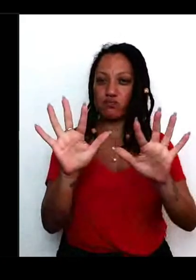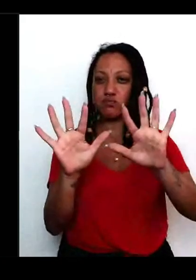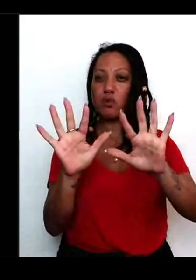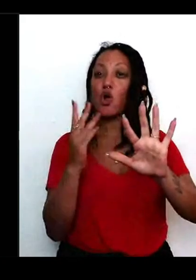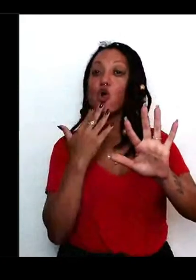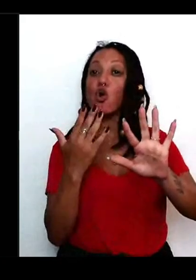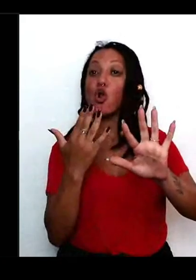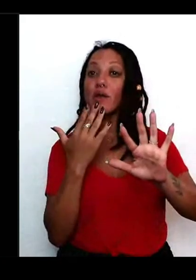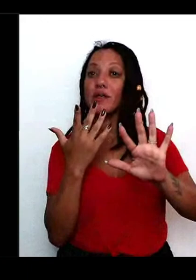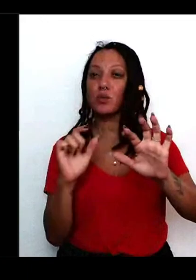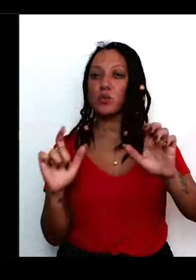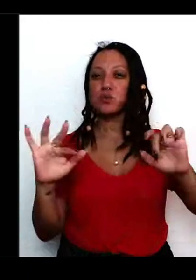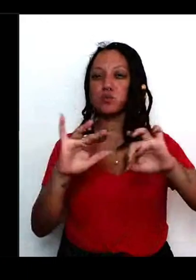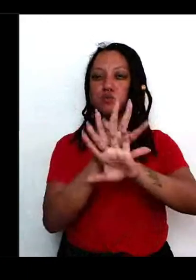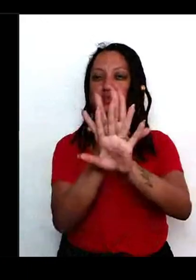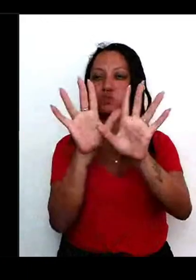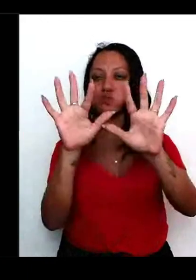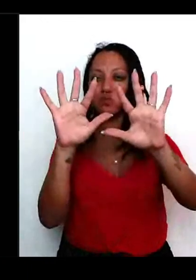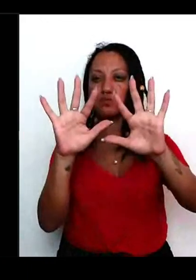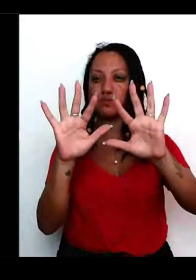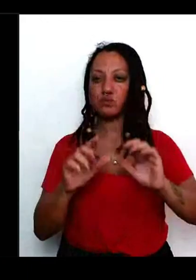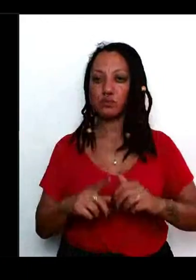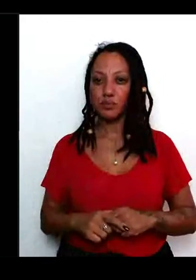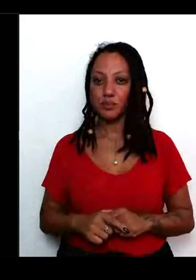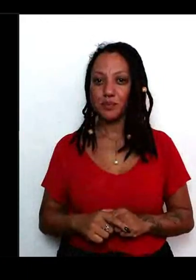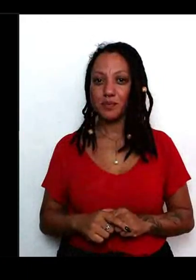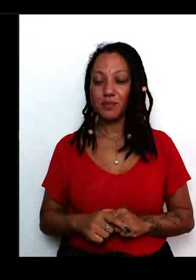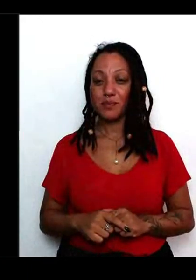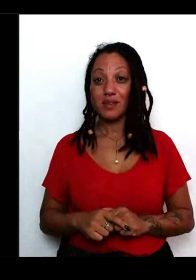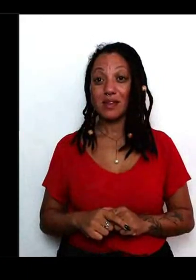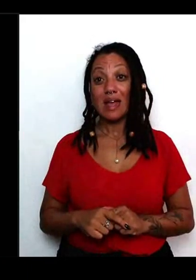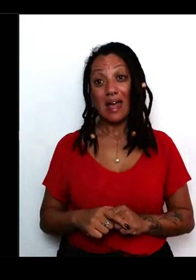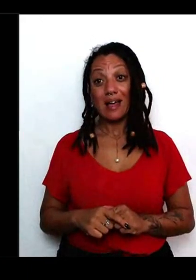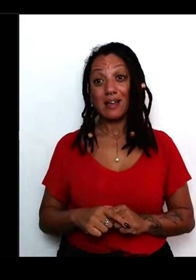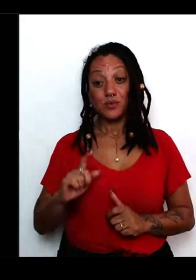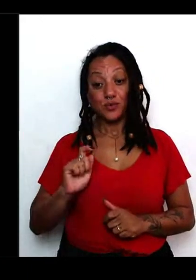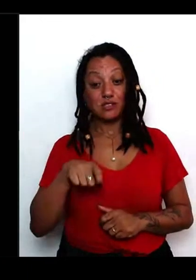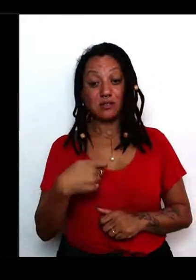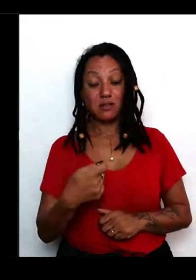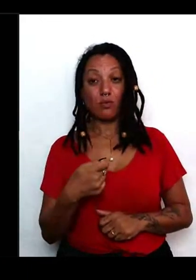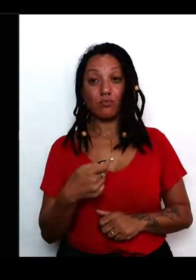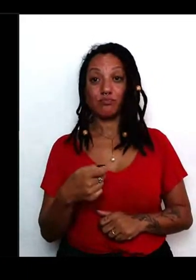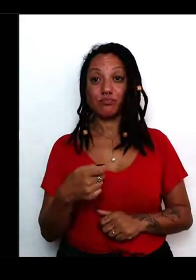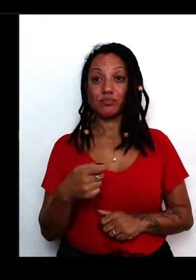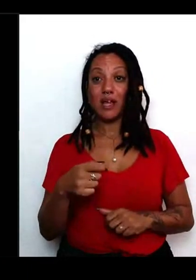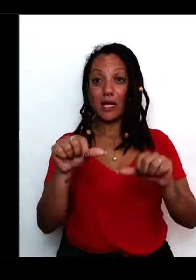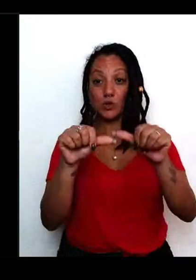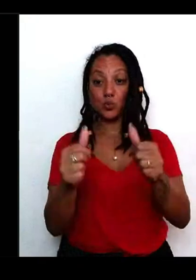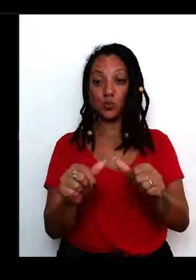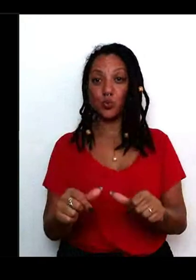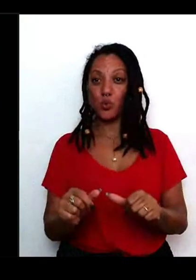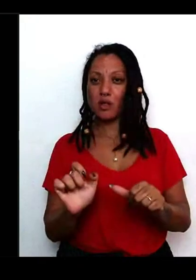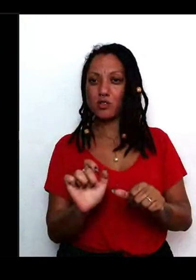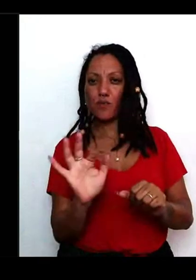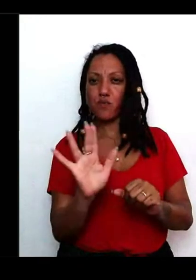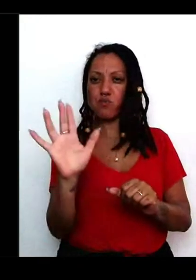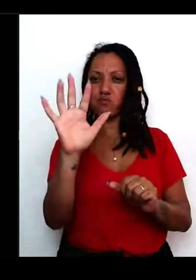sculptures because they were exactly that could I have the next